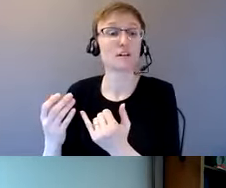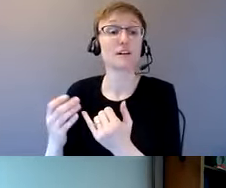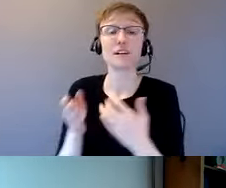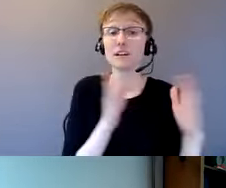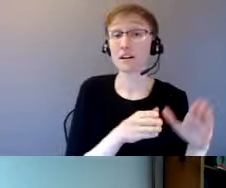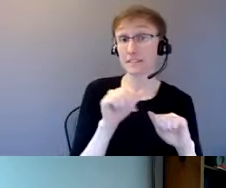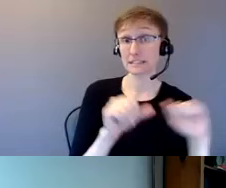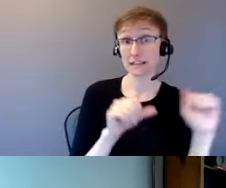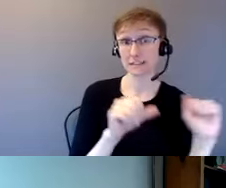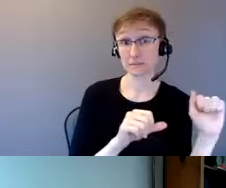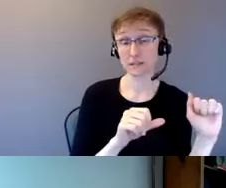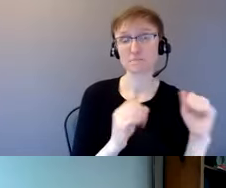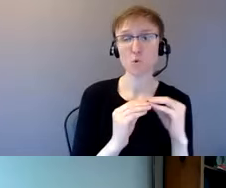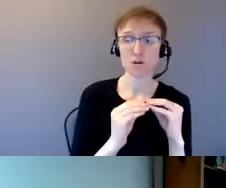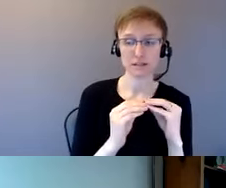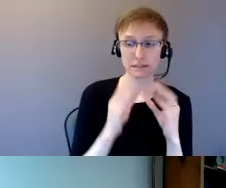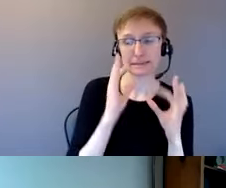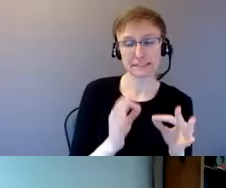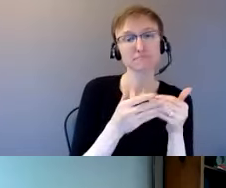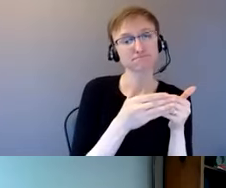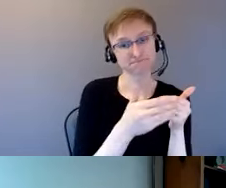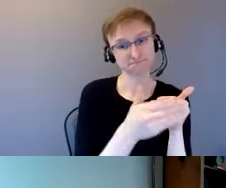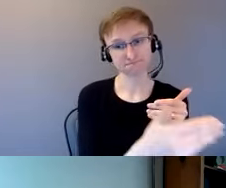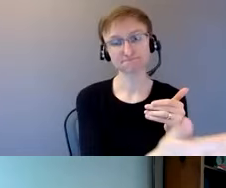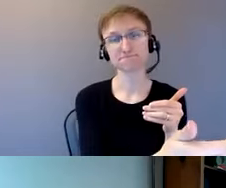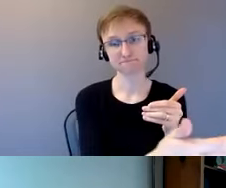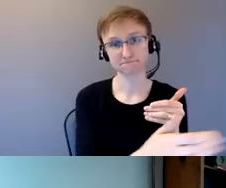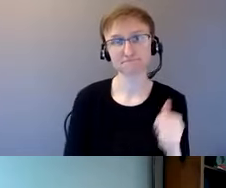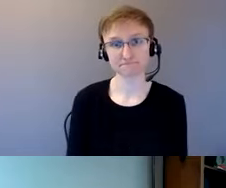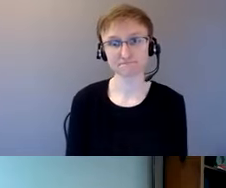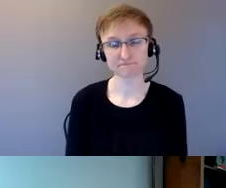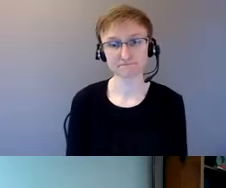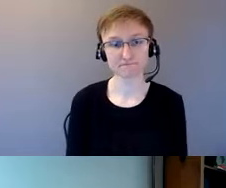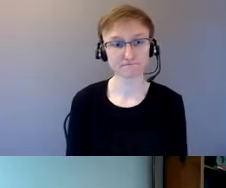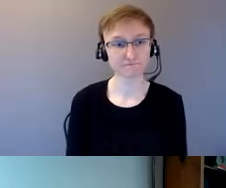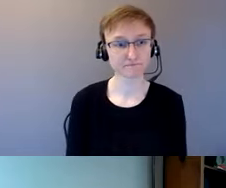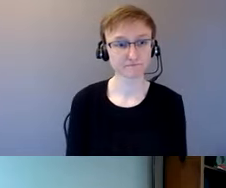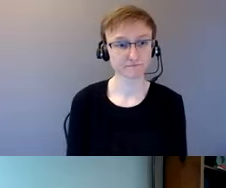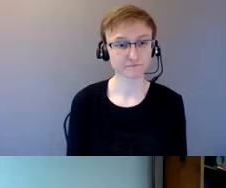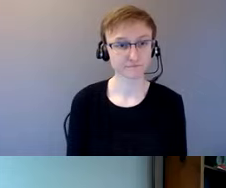bit more longer term in most cases. Next slide, please.